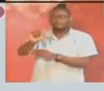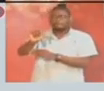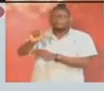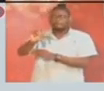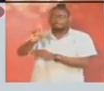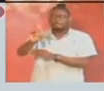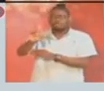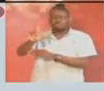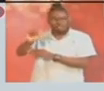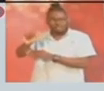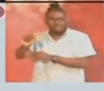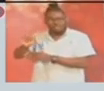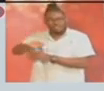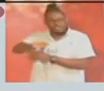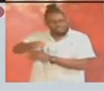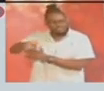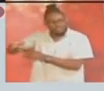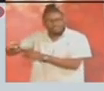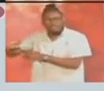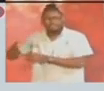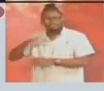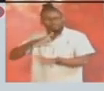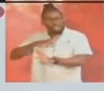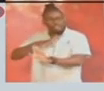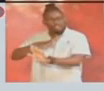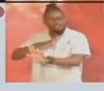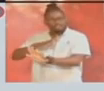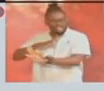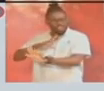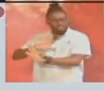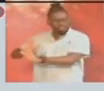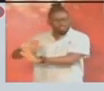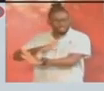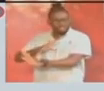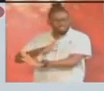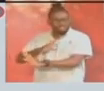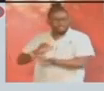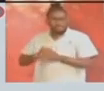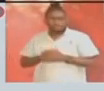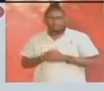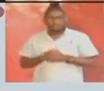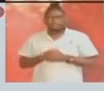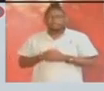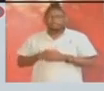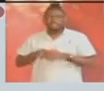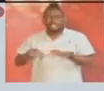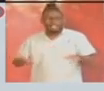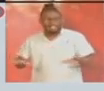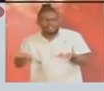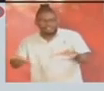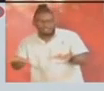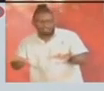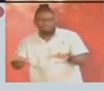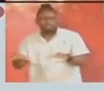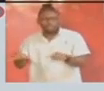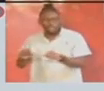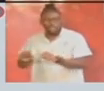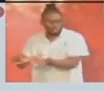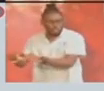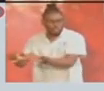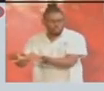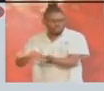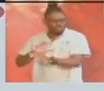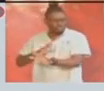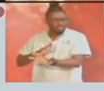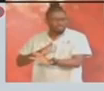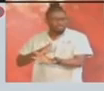these turtles nest and lay their eggs. So that conservation activity goes on unimpeded.